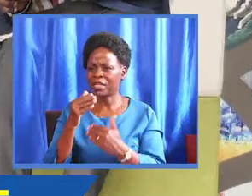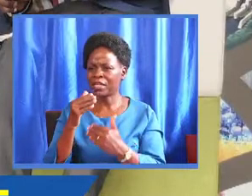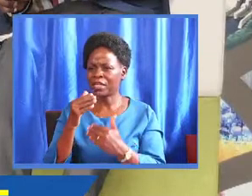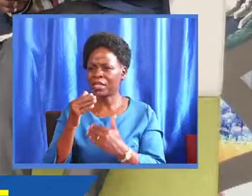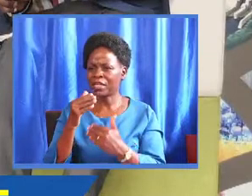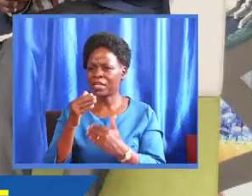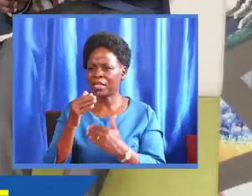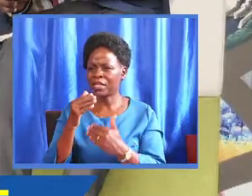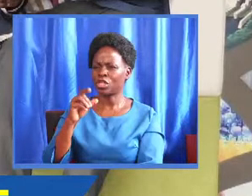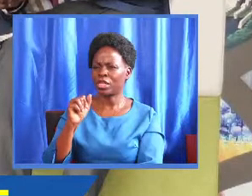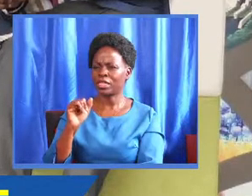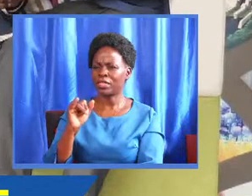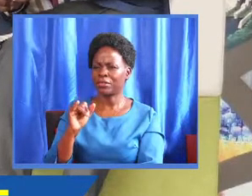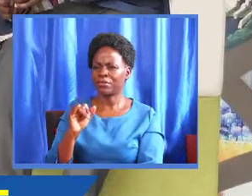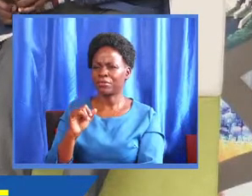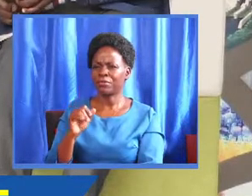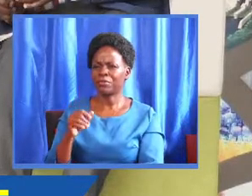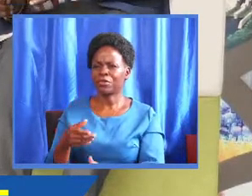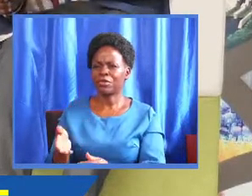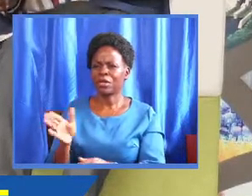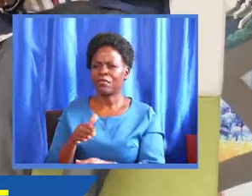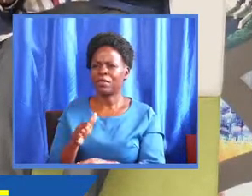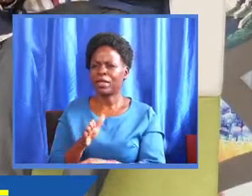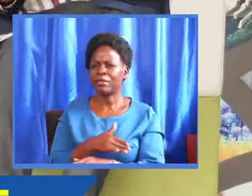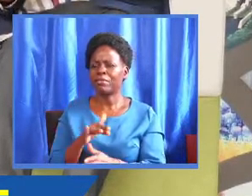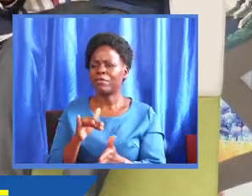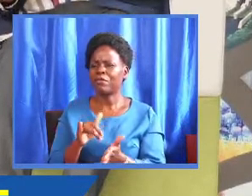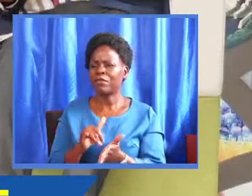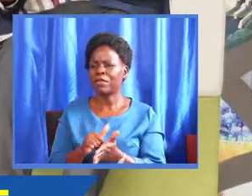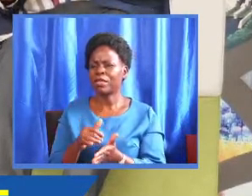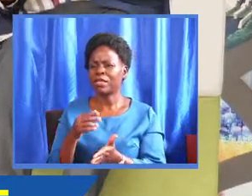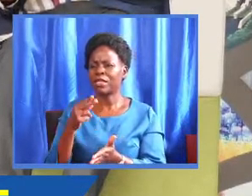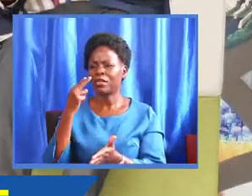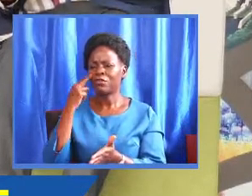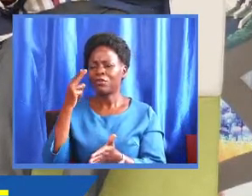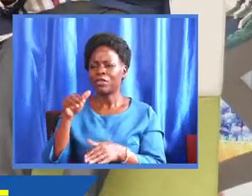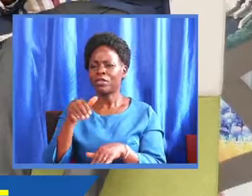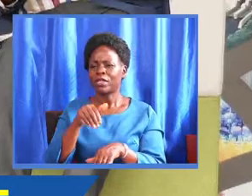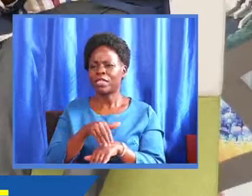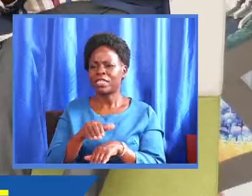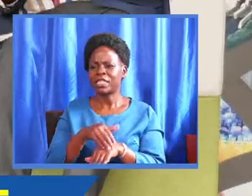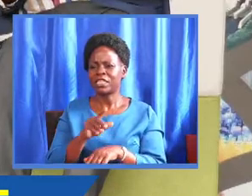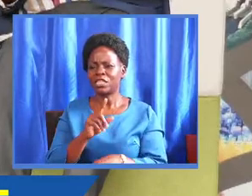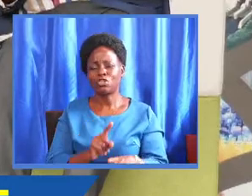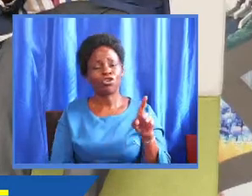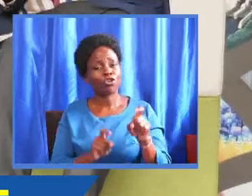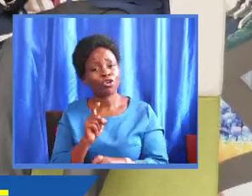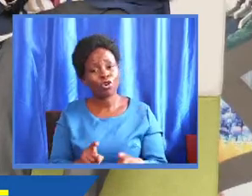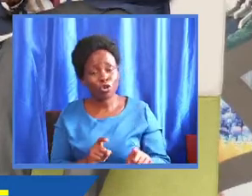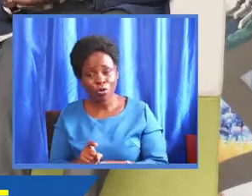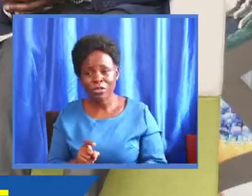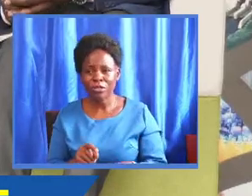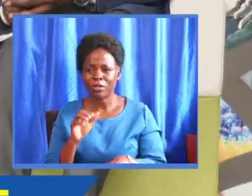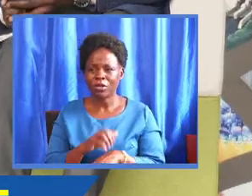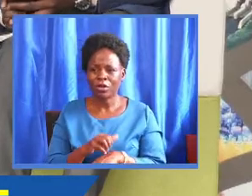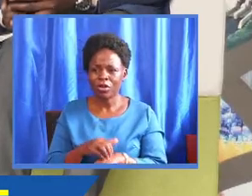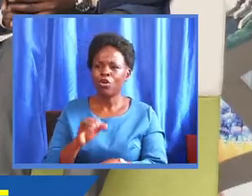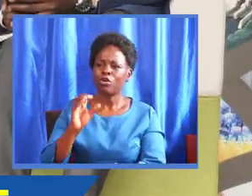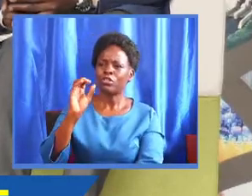on recovery? But before, viewers, you can send in your questions or remarks on